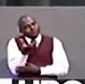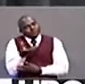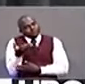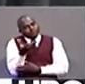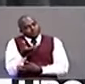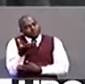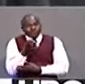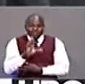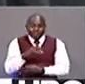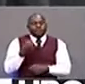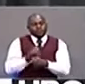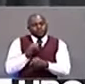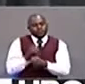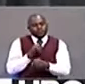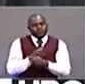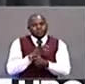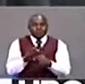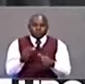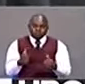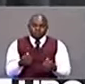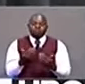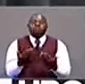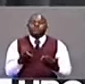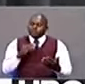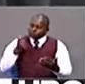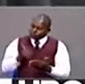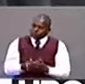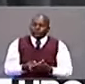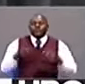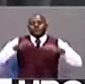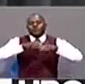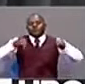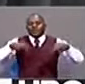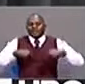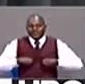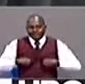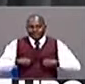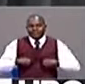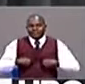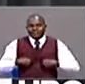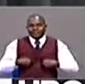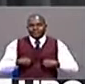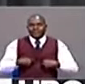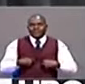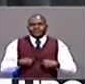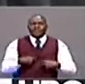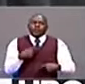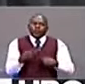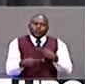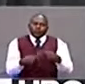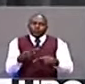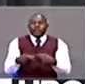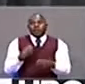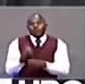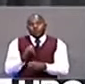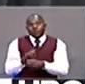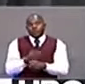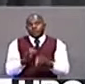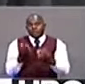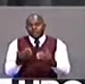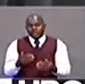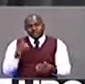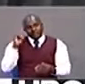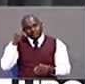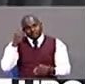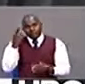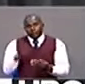They did their job. And it will not be good for us to do spontaneous work on the floor. I think what